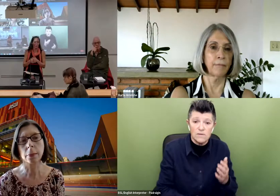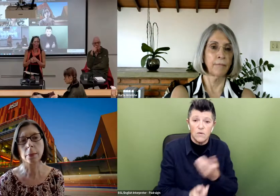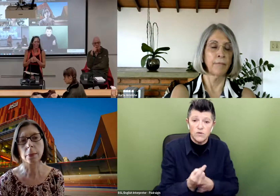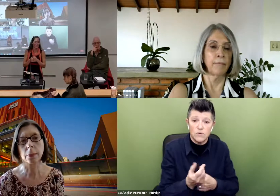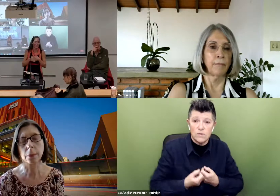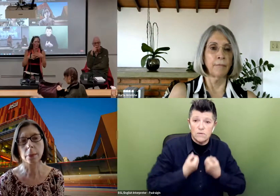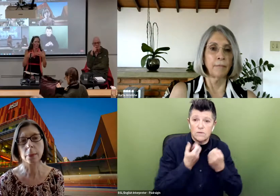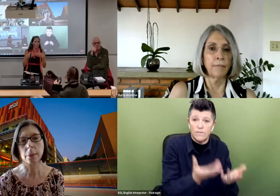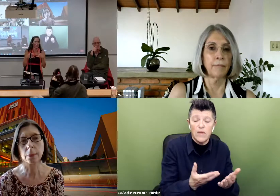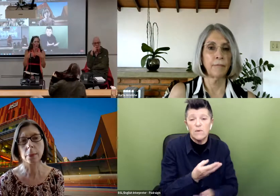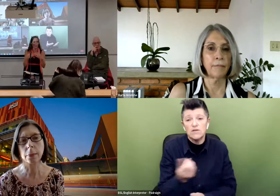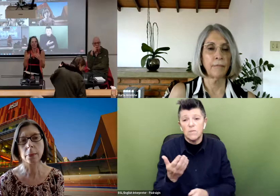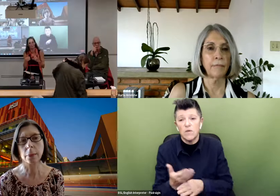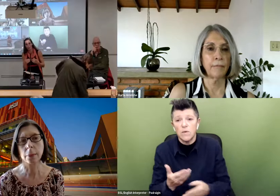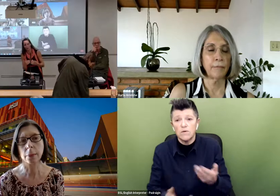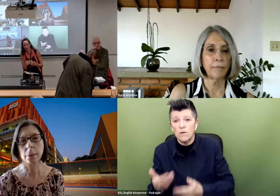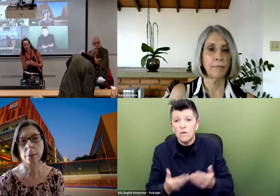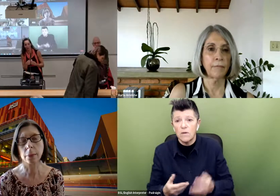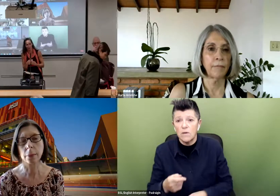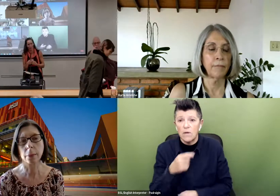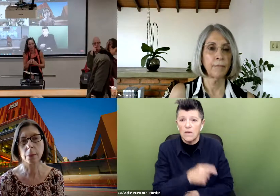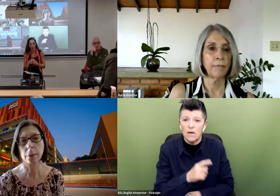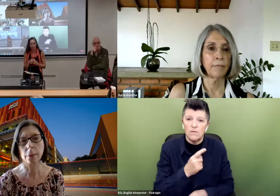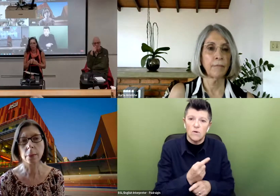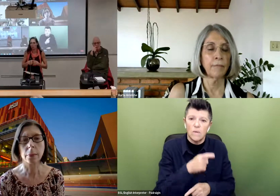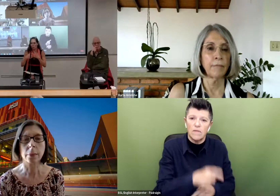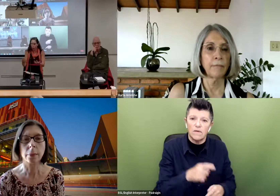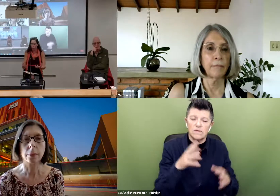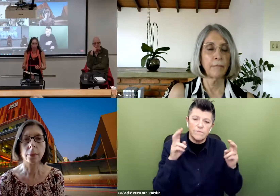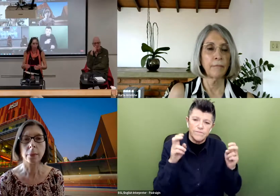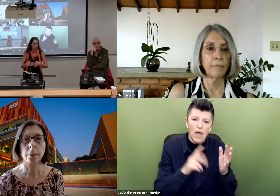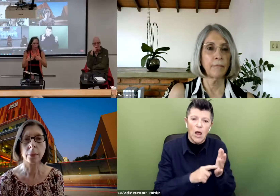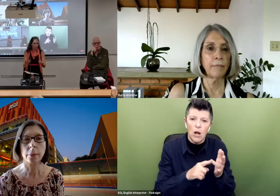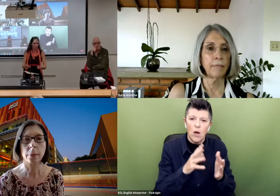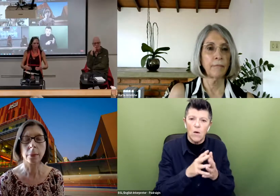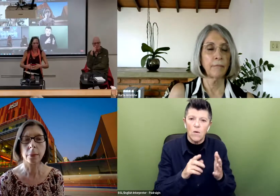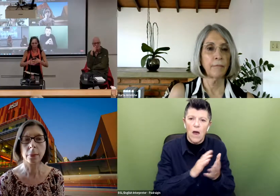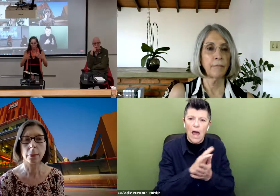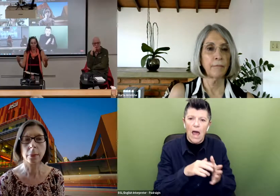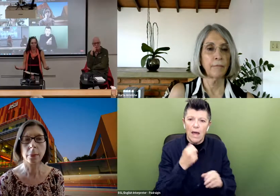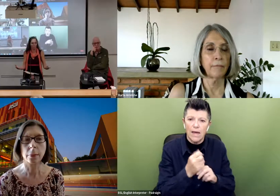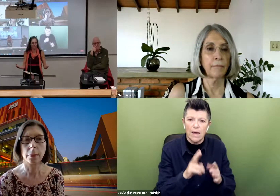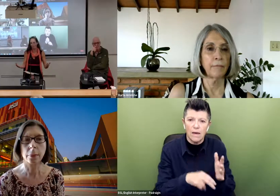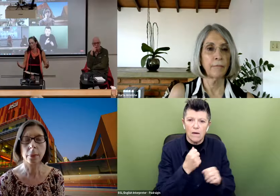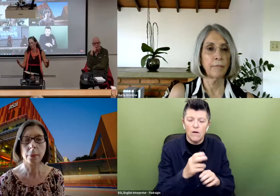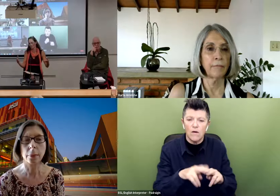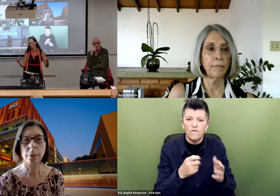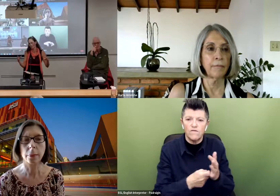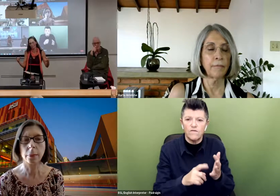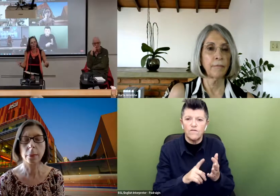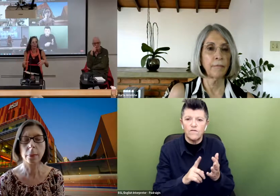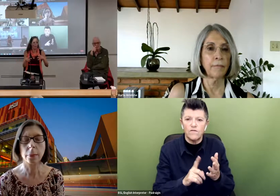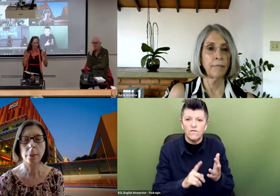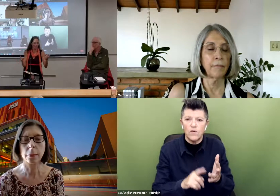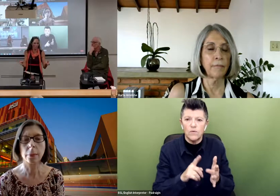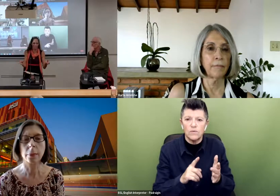done with charities, they call this the low-hanging fruit phenomenon, right? If you roll out programs on skills and say like, oh, come and learn how to use to